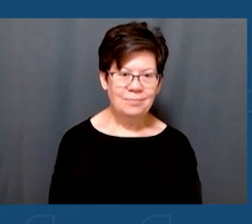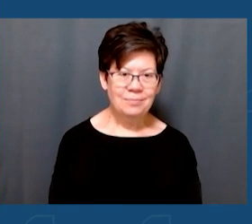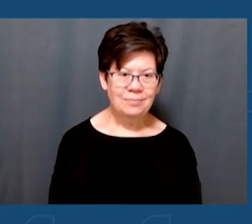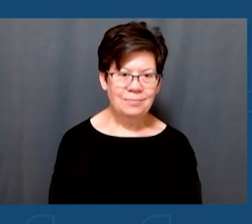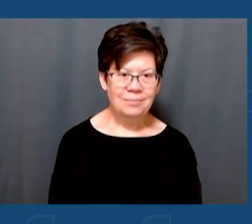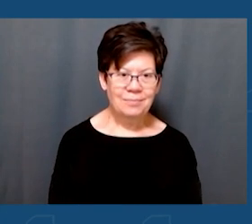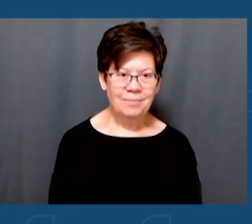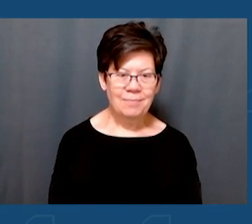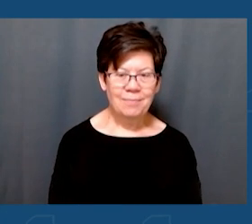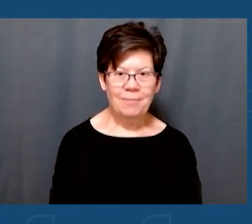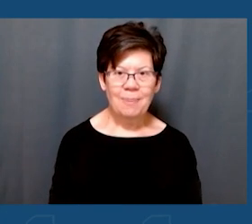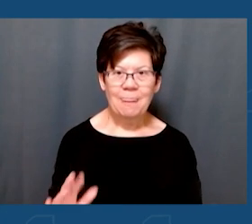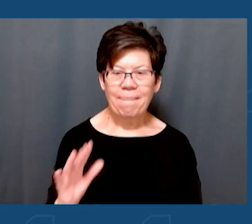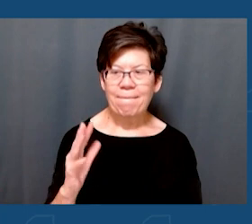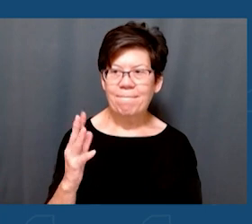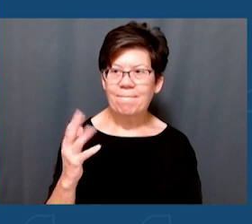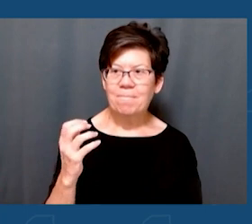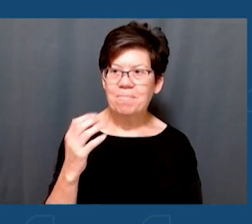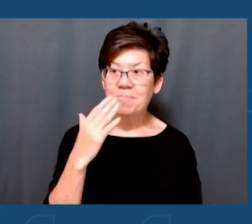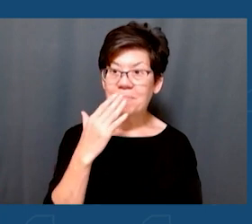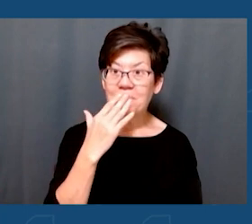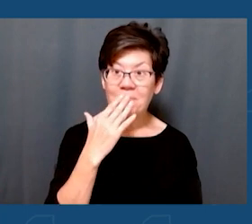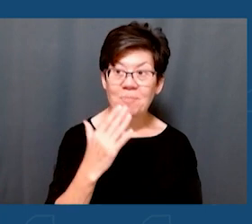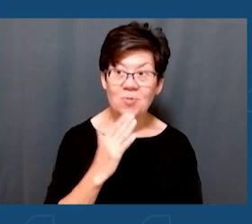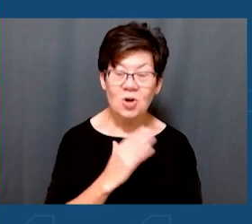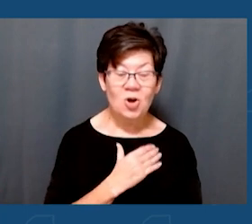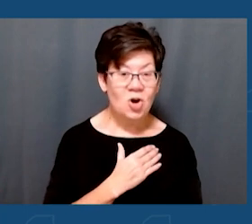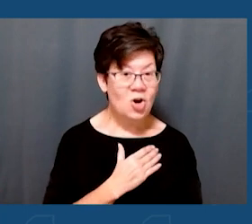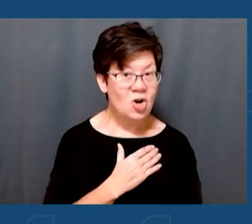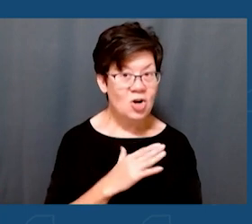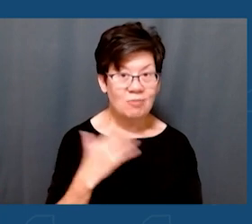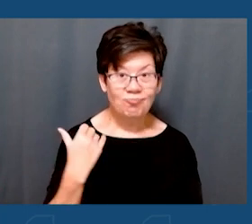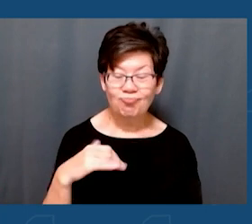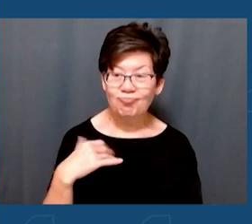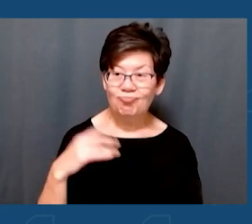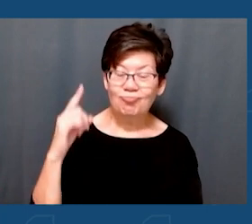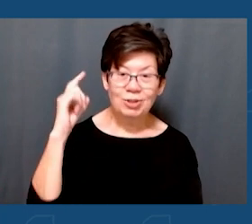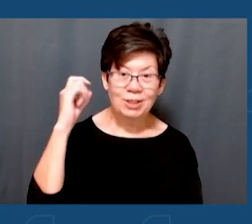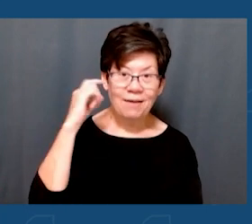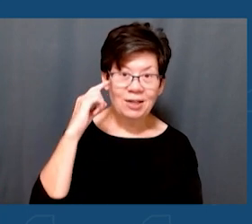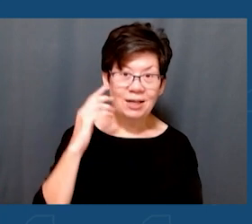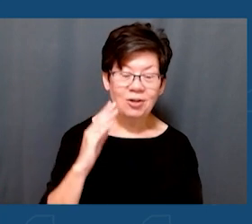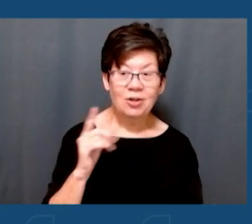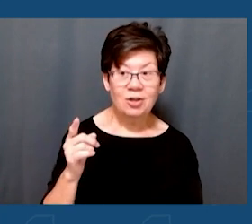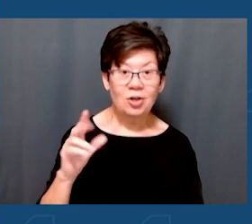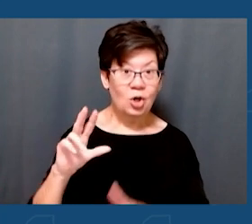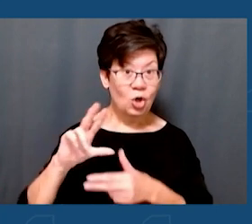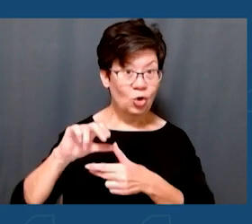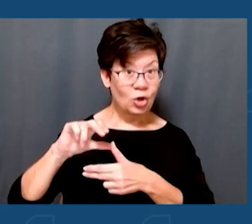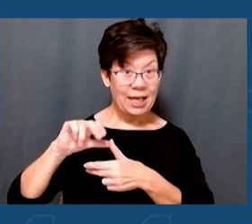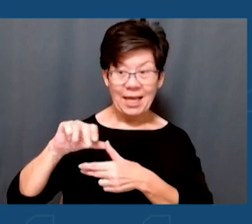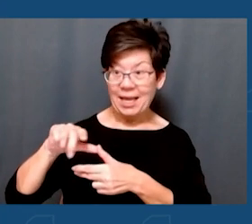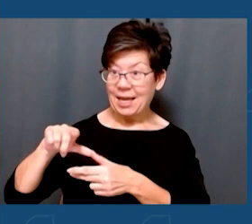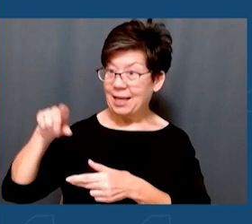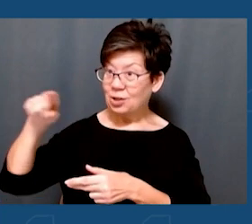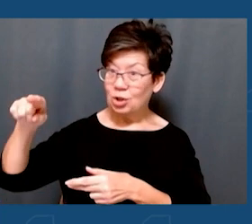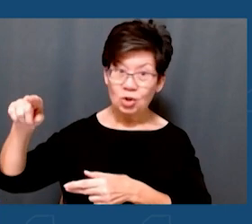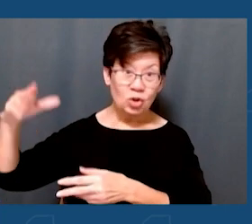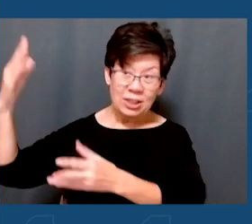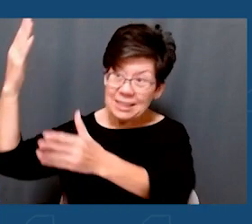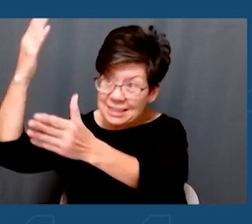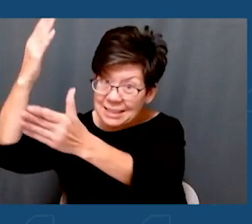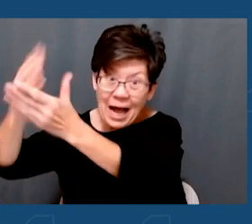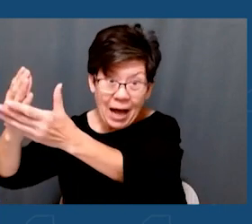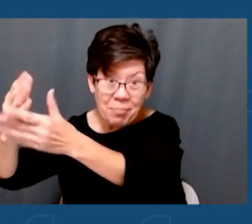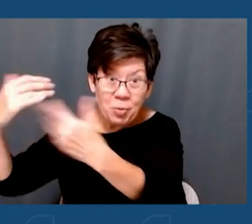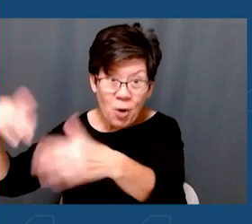I want to thank our great governor for stopping a hurricane to be with us